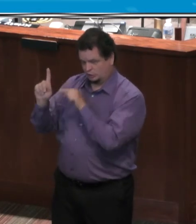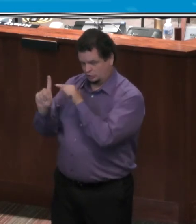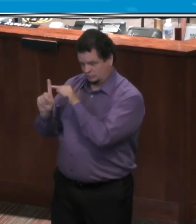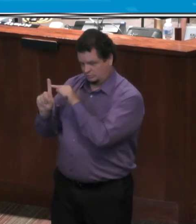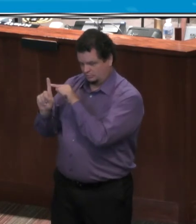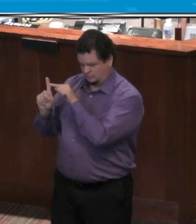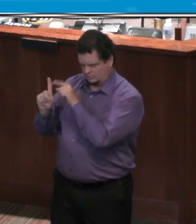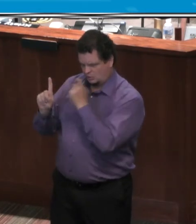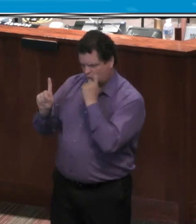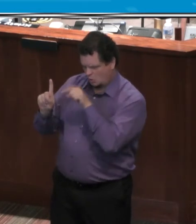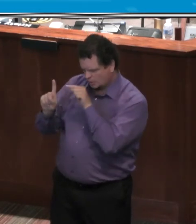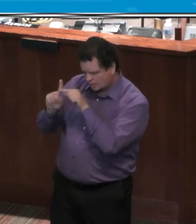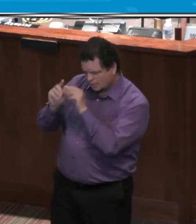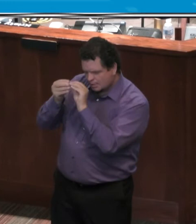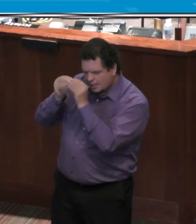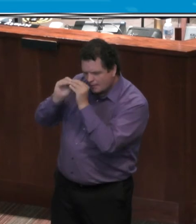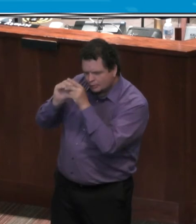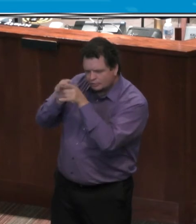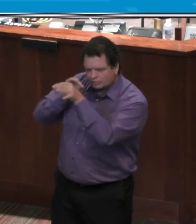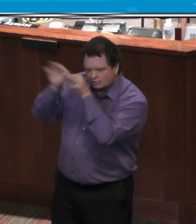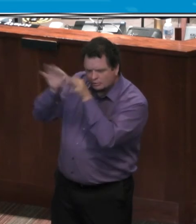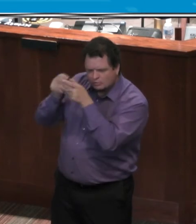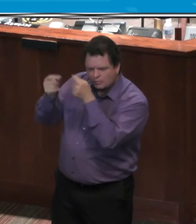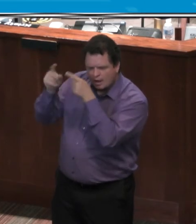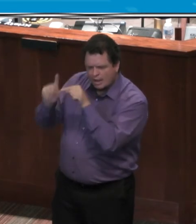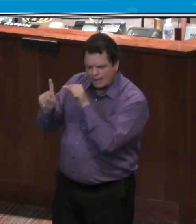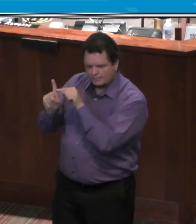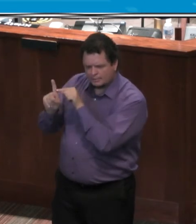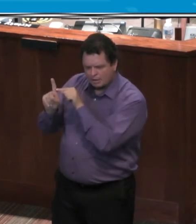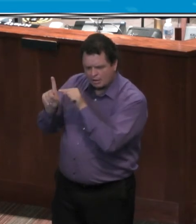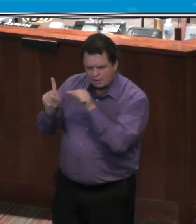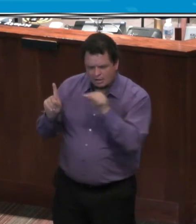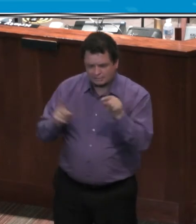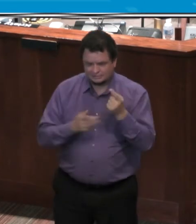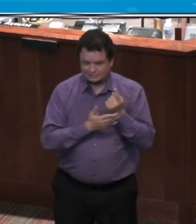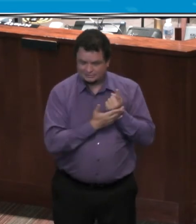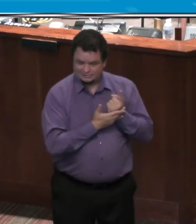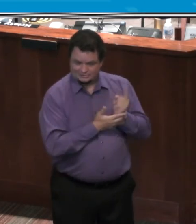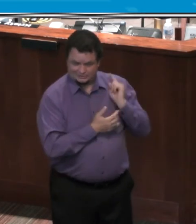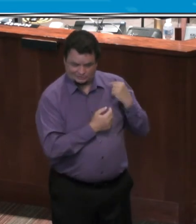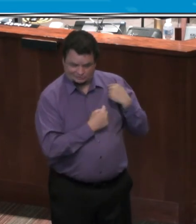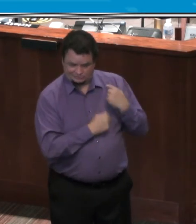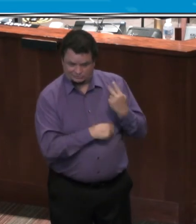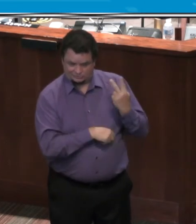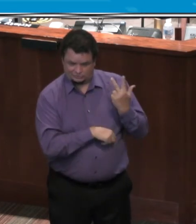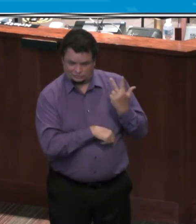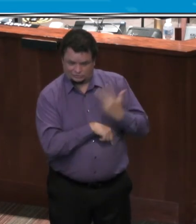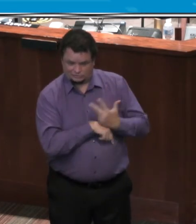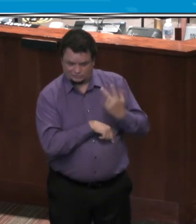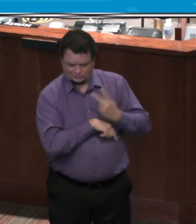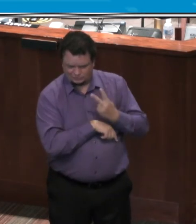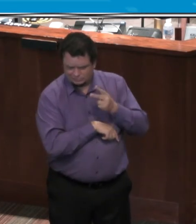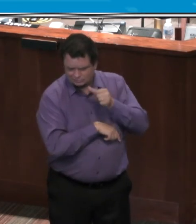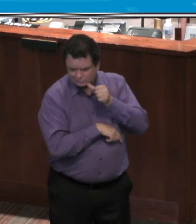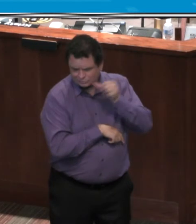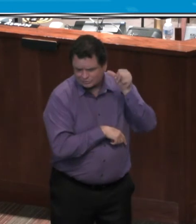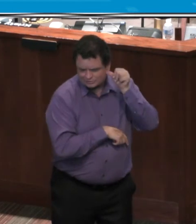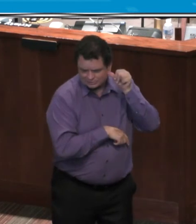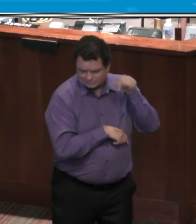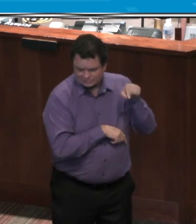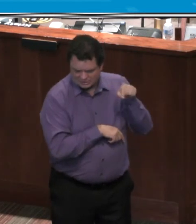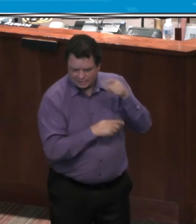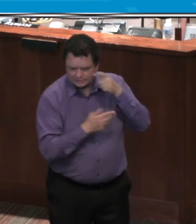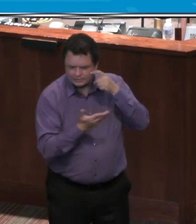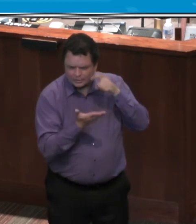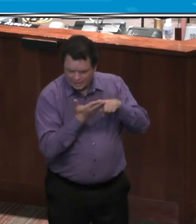understand how we're doing in the last week, the last 3 days, or even yesterday as compared to previous days. days. So the news is good, that